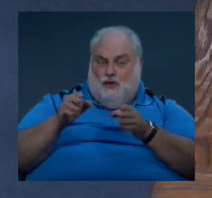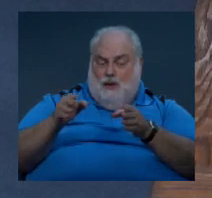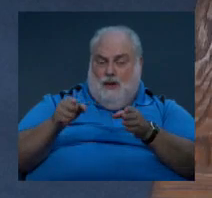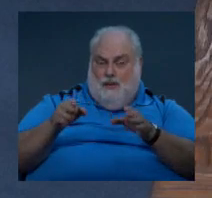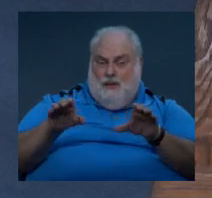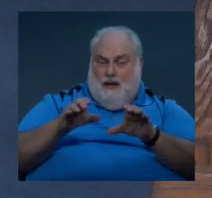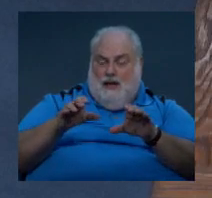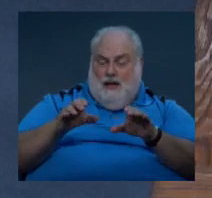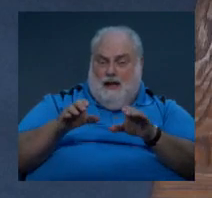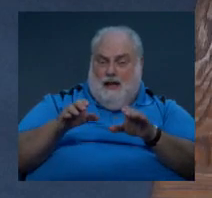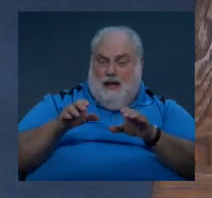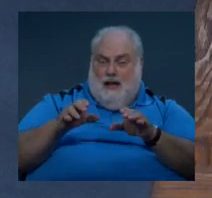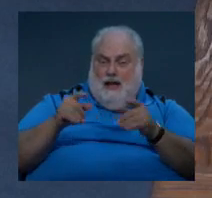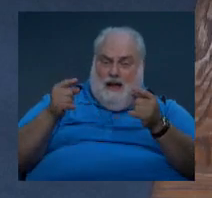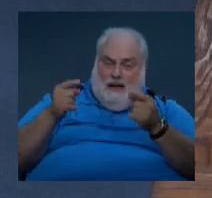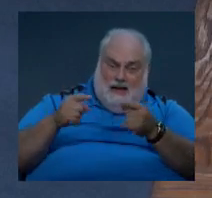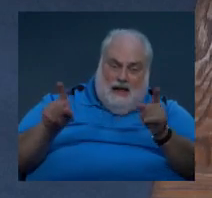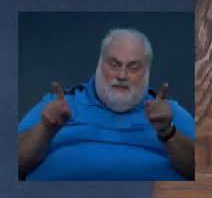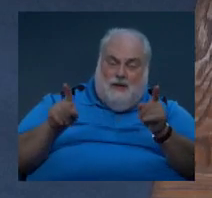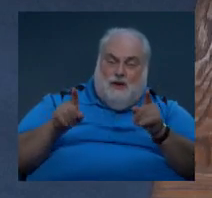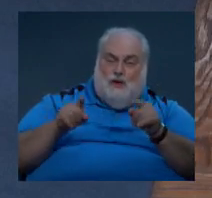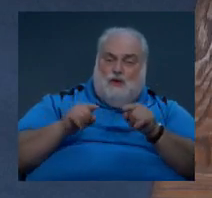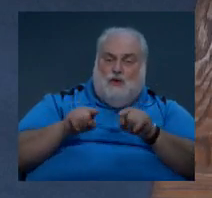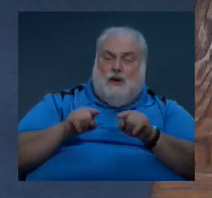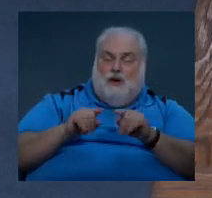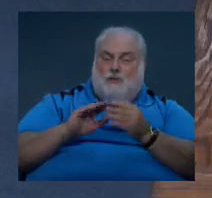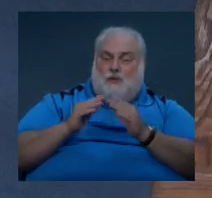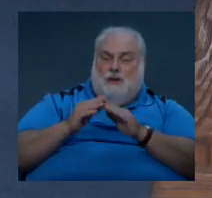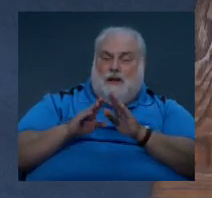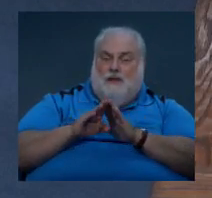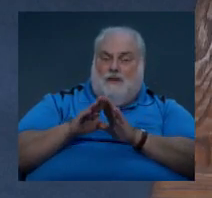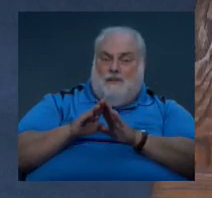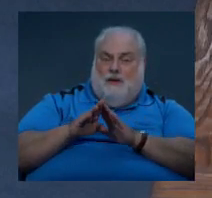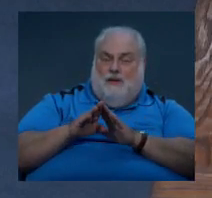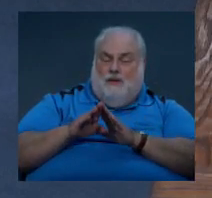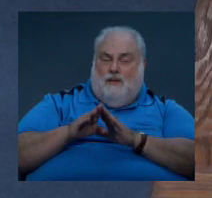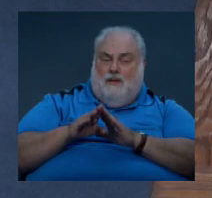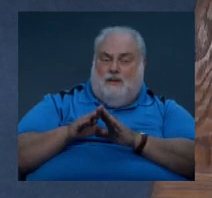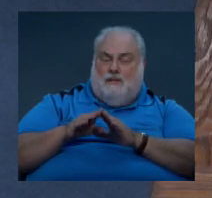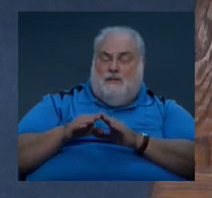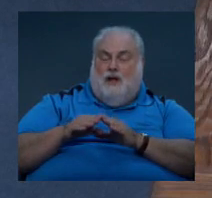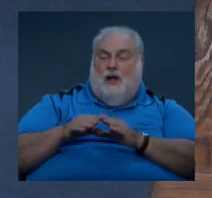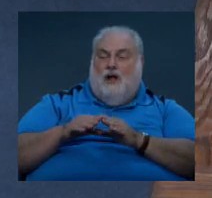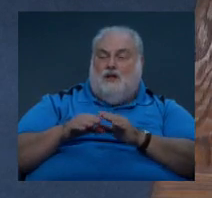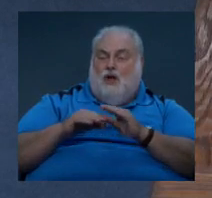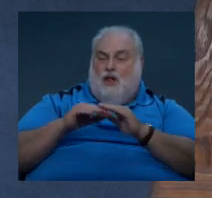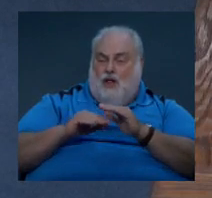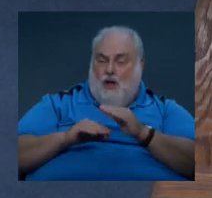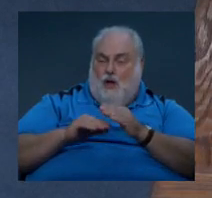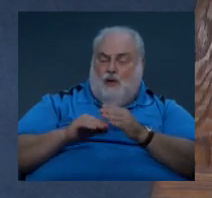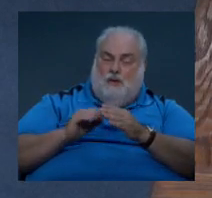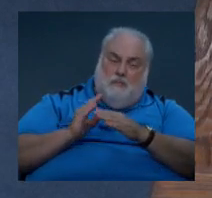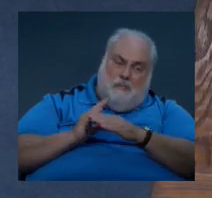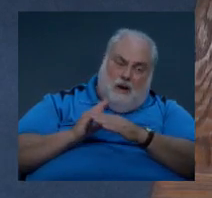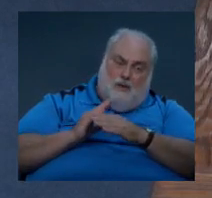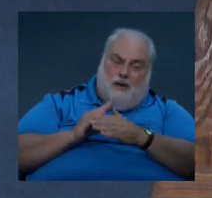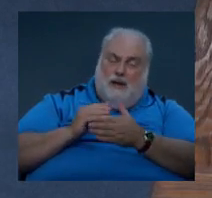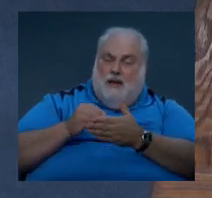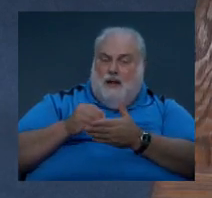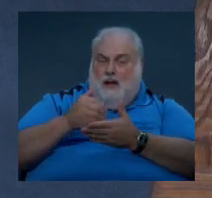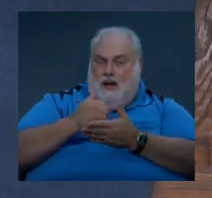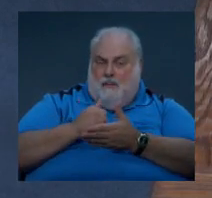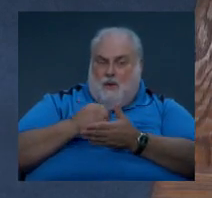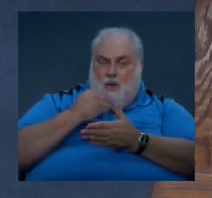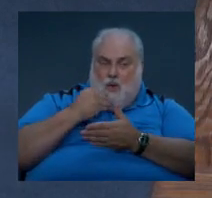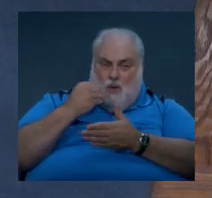at during National Community Development Week that we sold to a low to moderate income home buyer. Again, I want to express